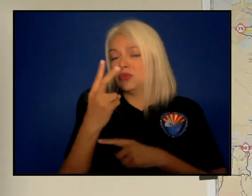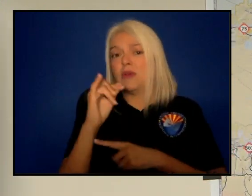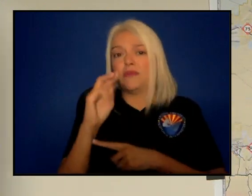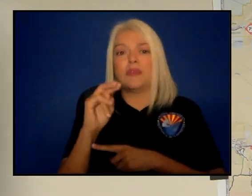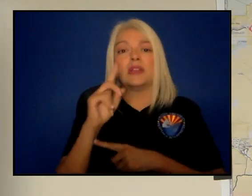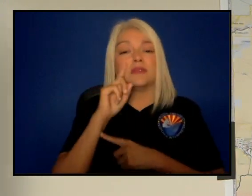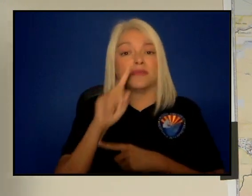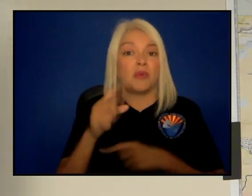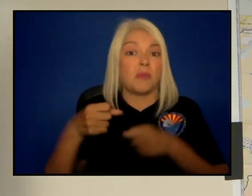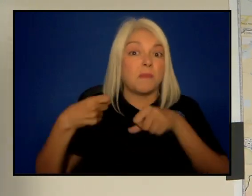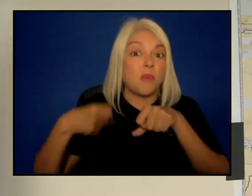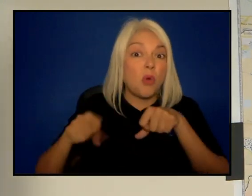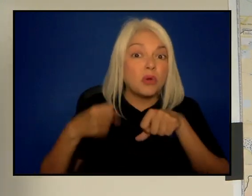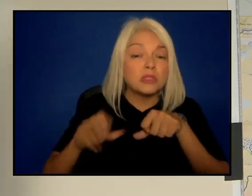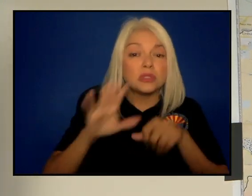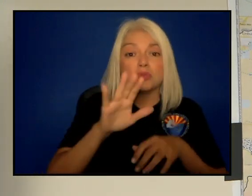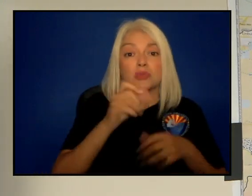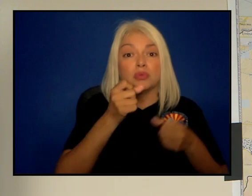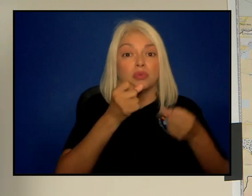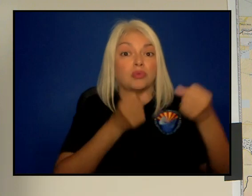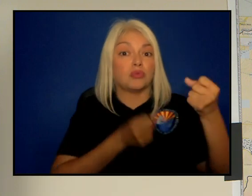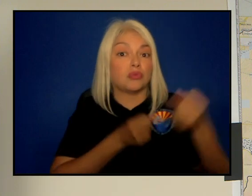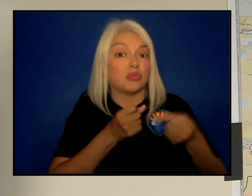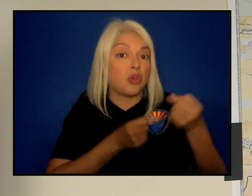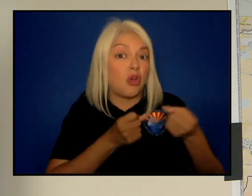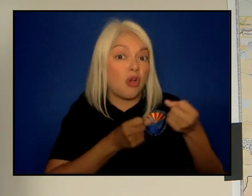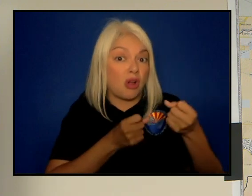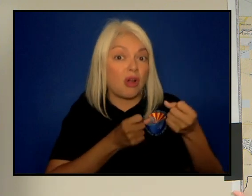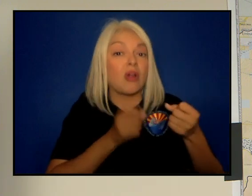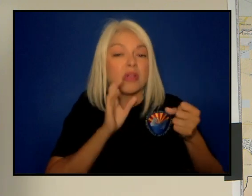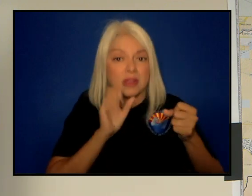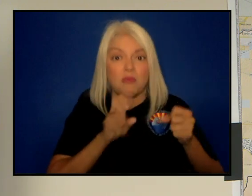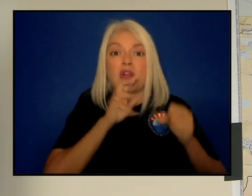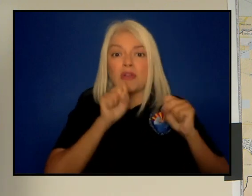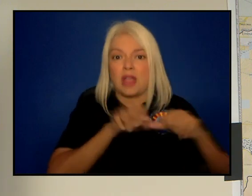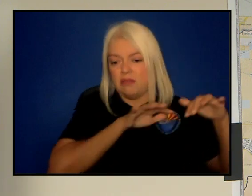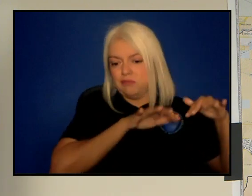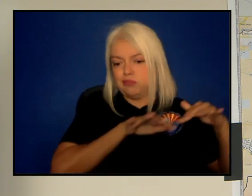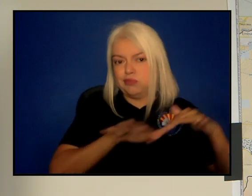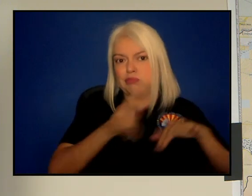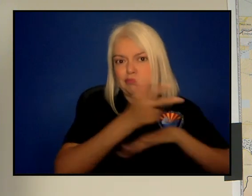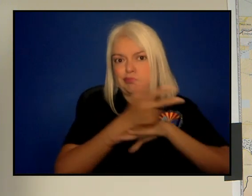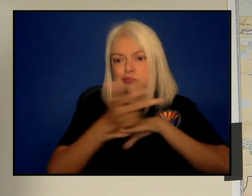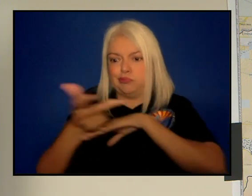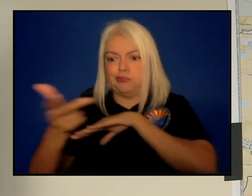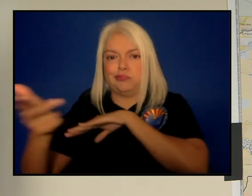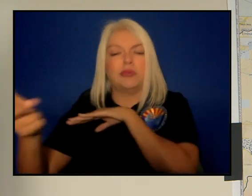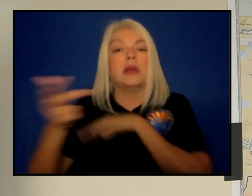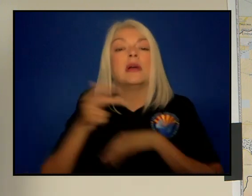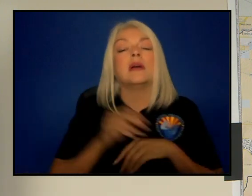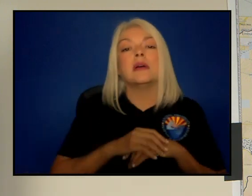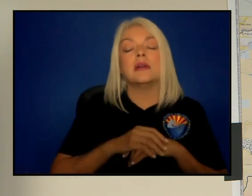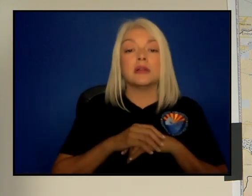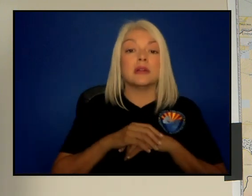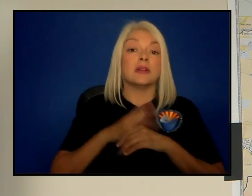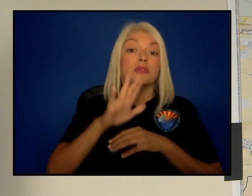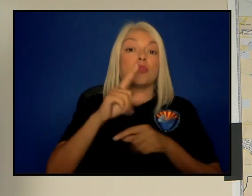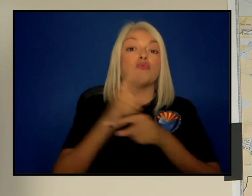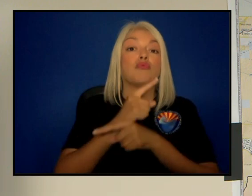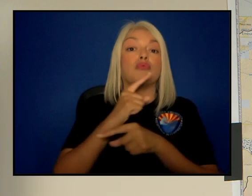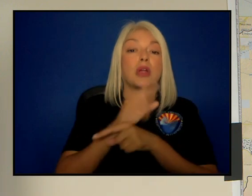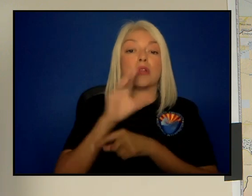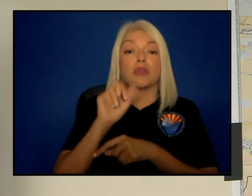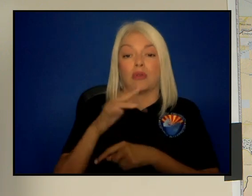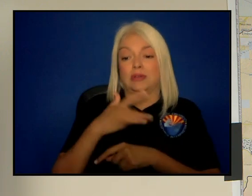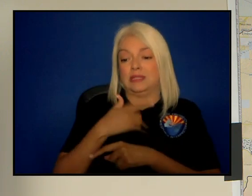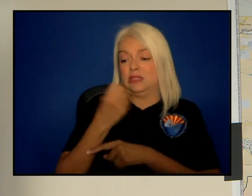motorcycle or your average Mini Cooper. And then as we get into your more standard passenger cars, it only takes 12 inches.